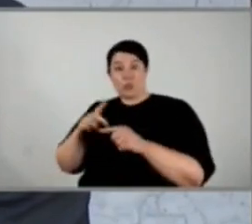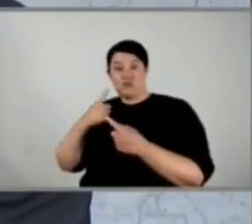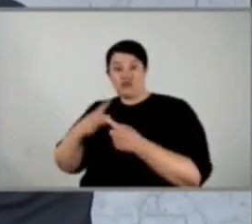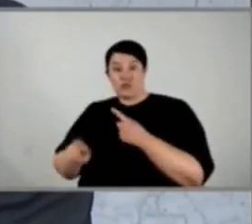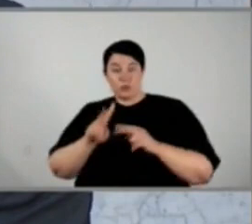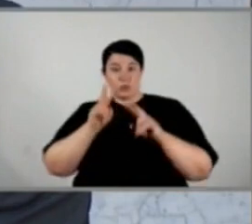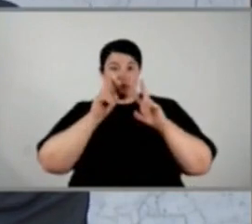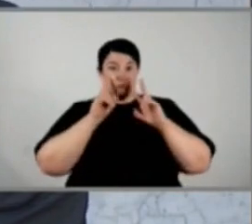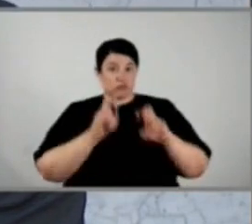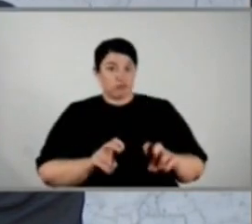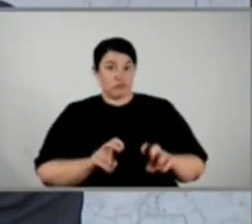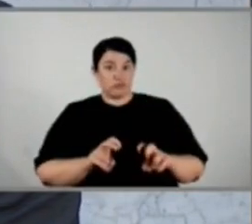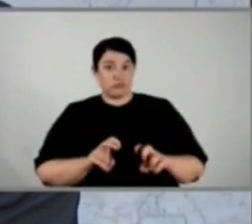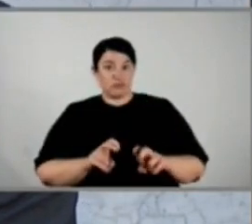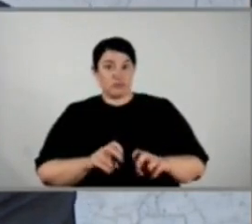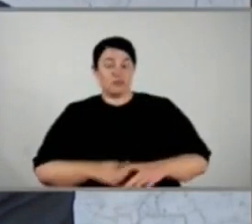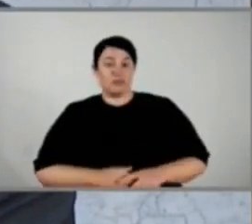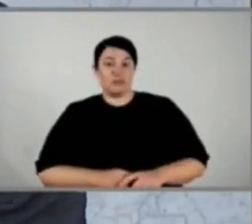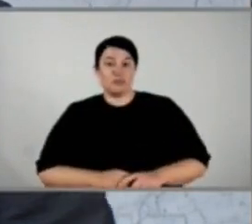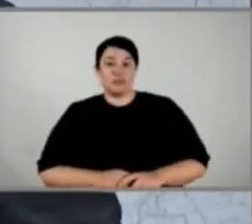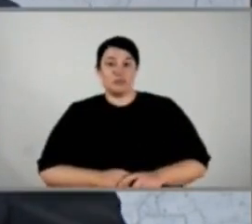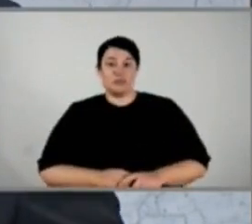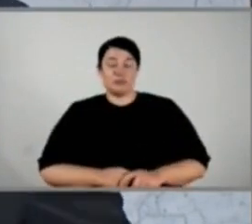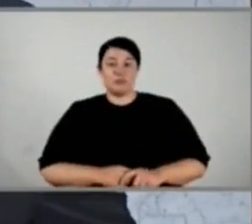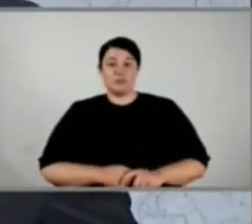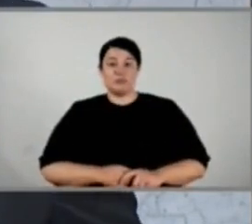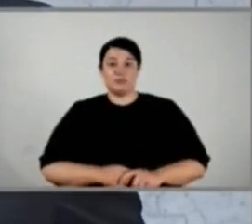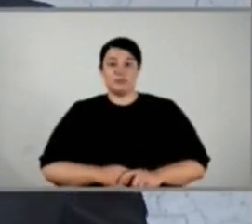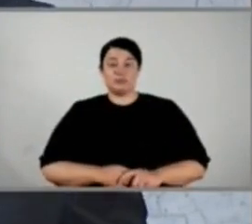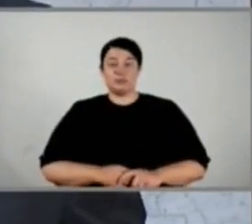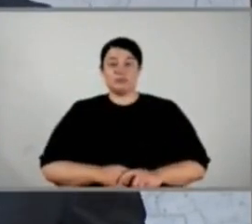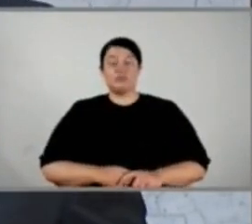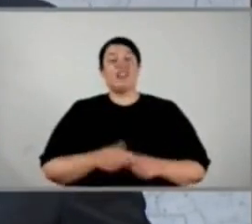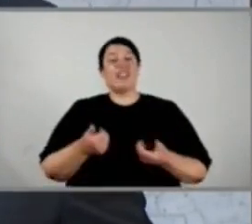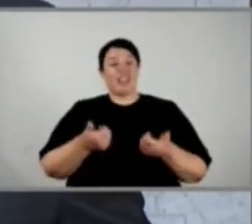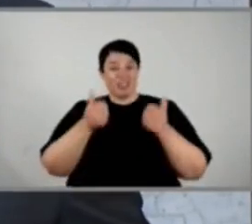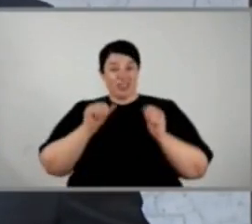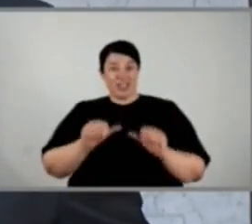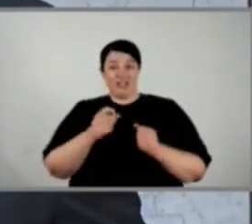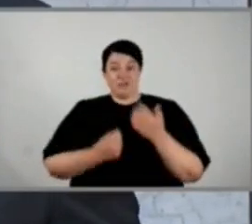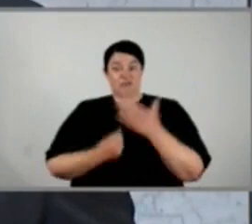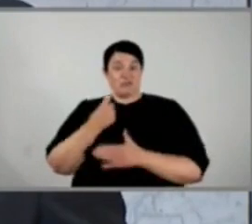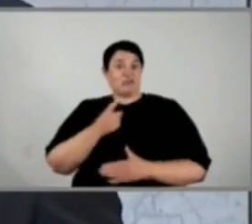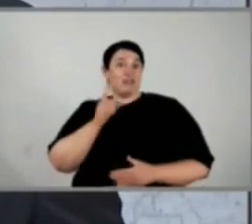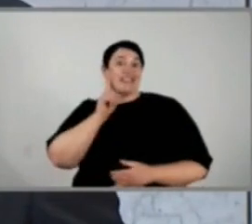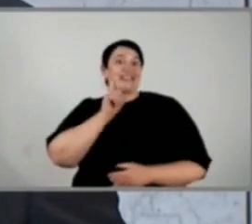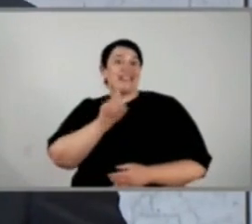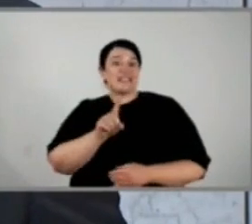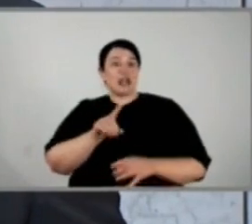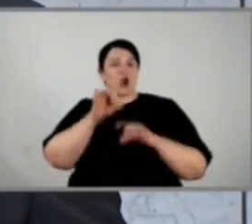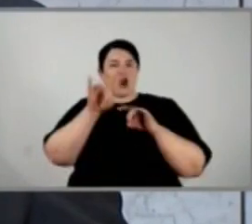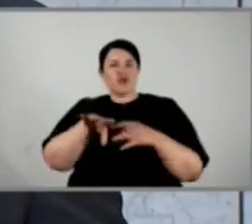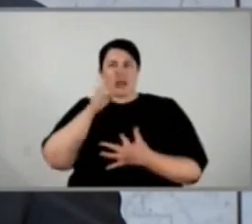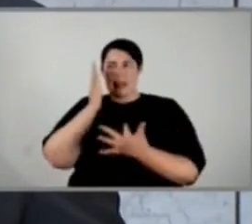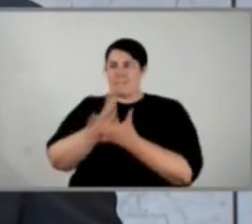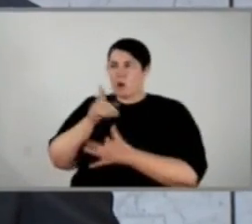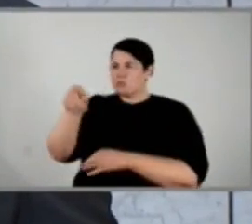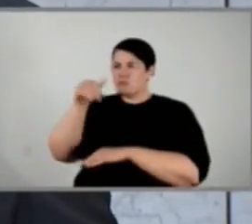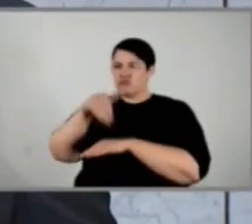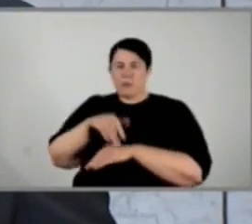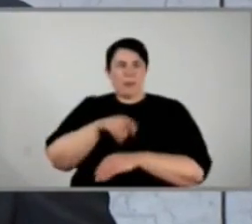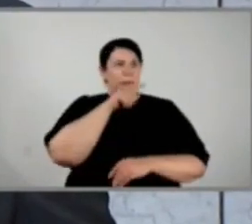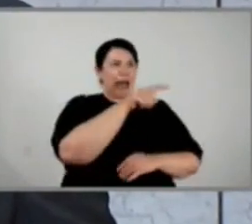cheque from the corporate regulator. And then we had this instance yesterday with Australia Post. There's a lot of community